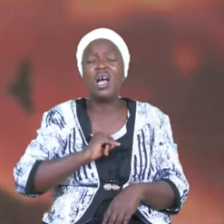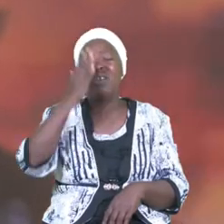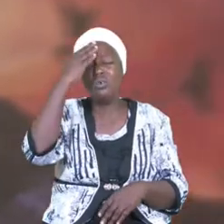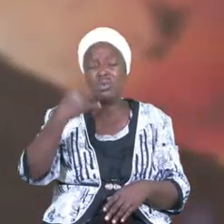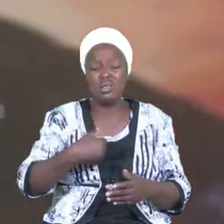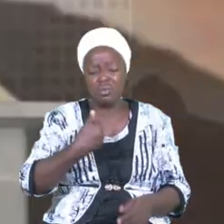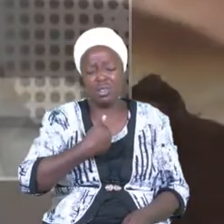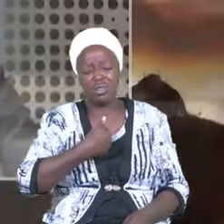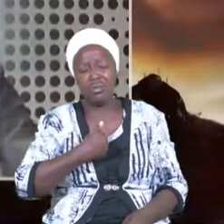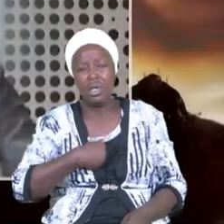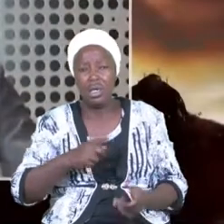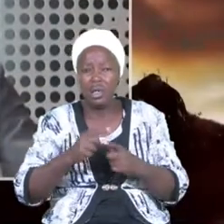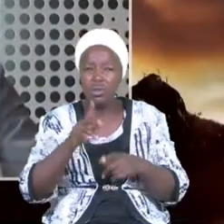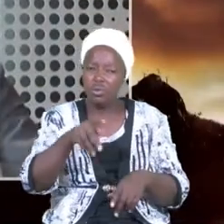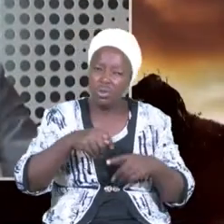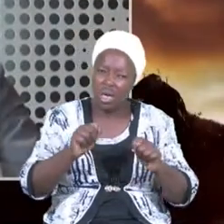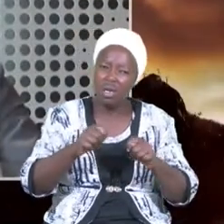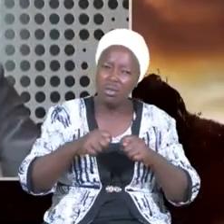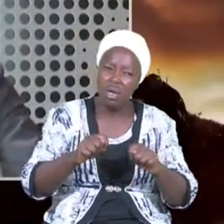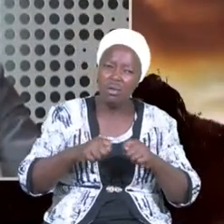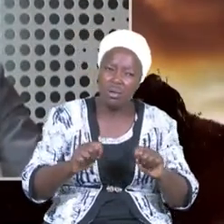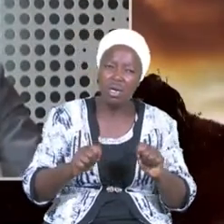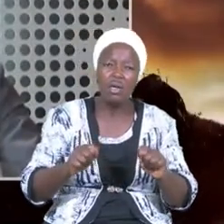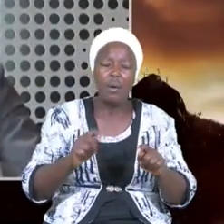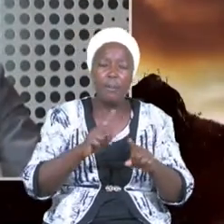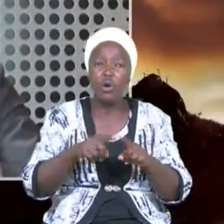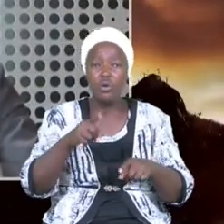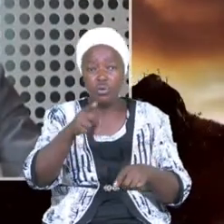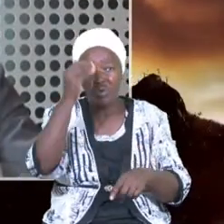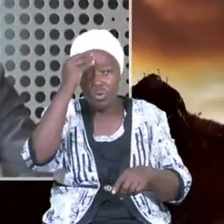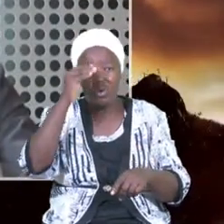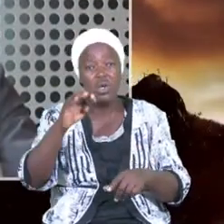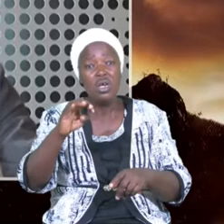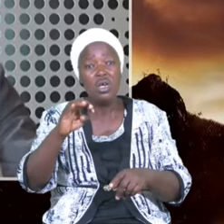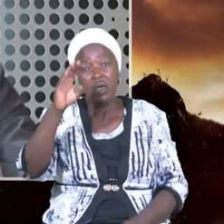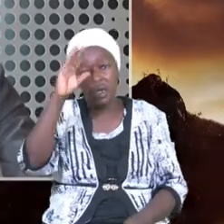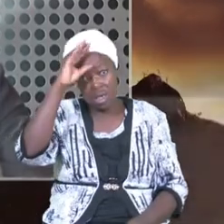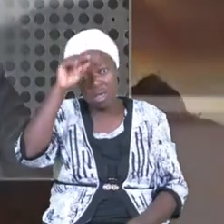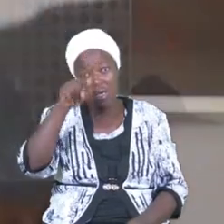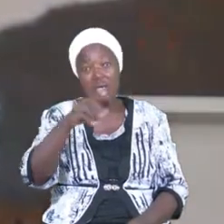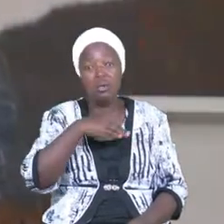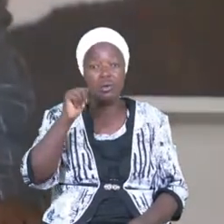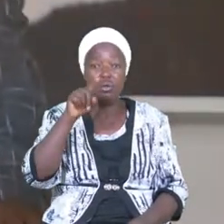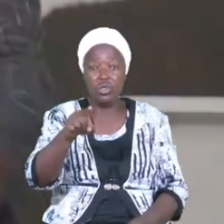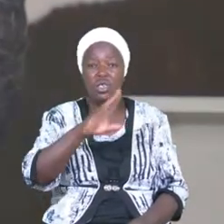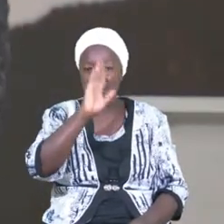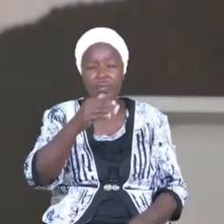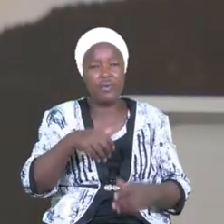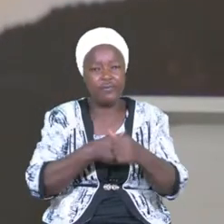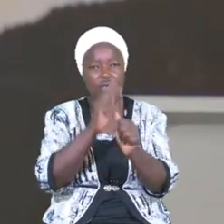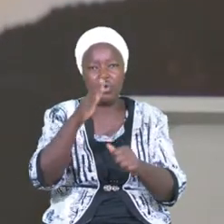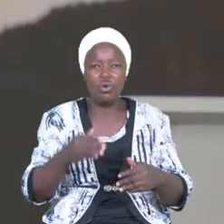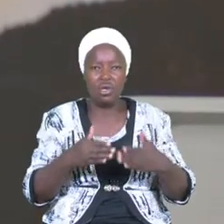try, and you try, and you know he or she never follows your guidance.